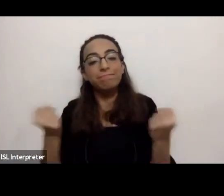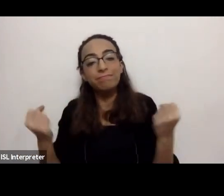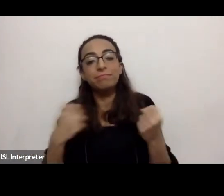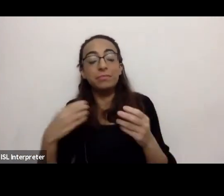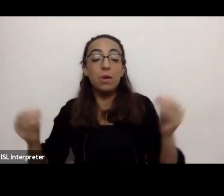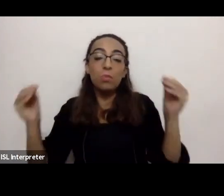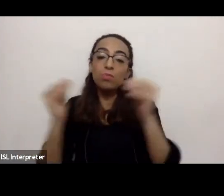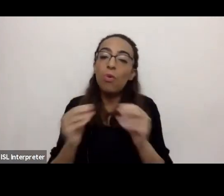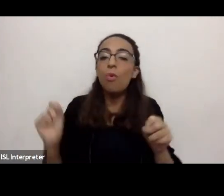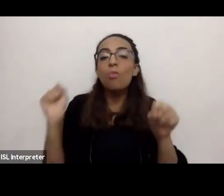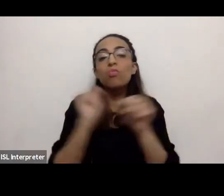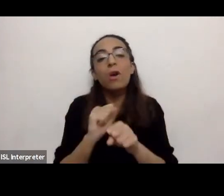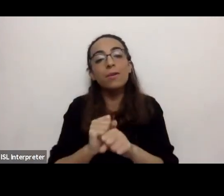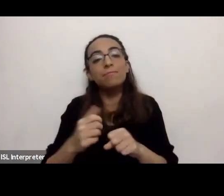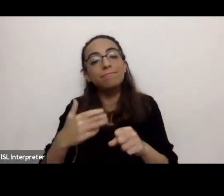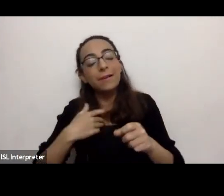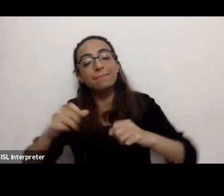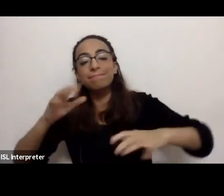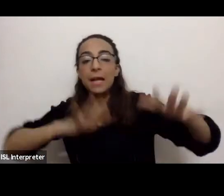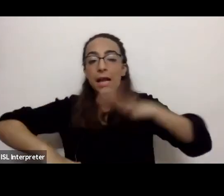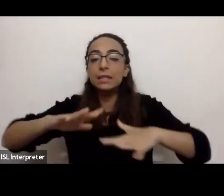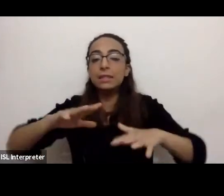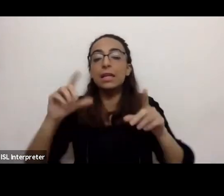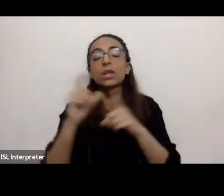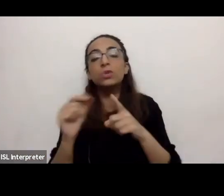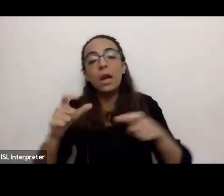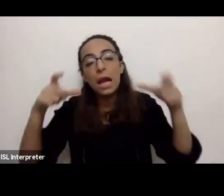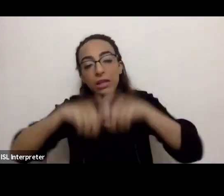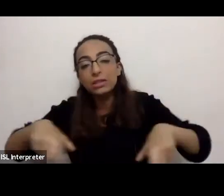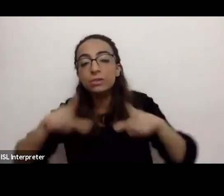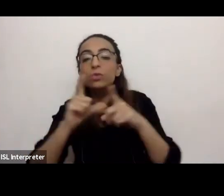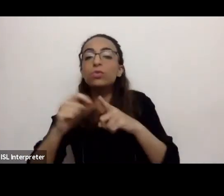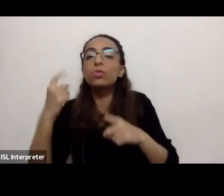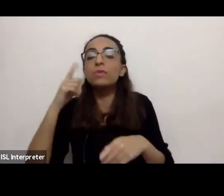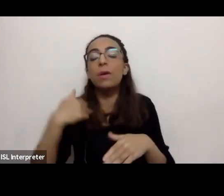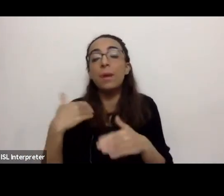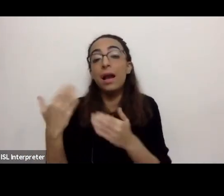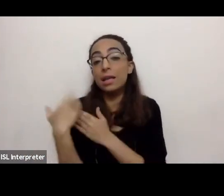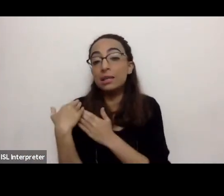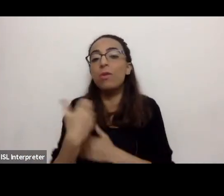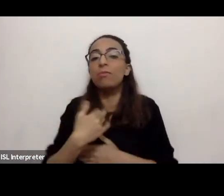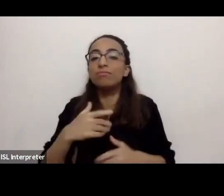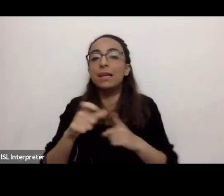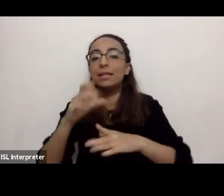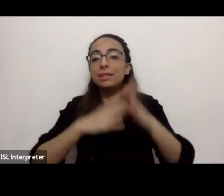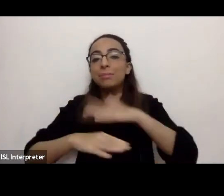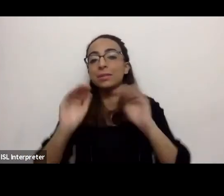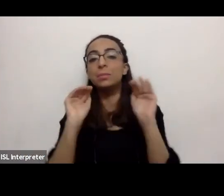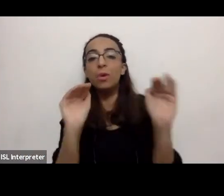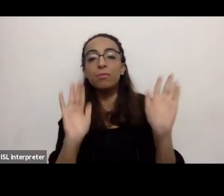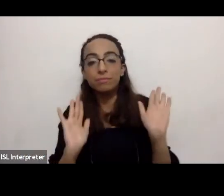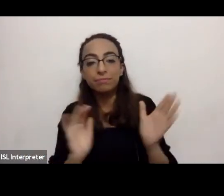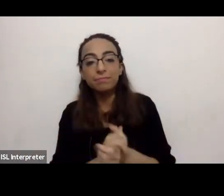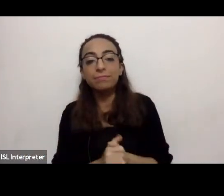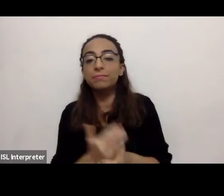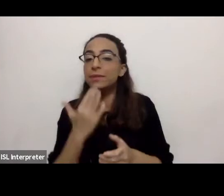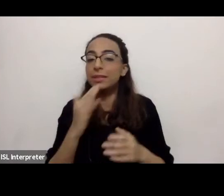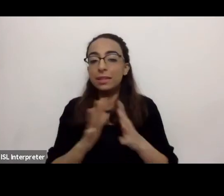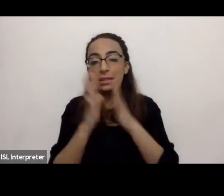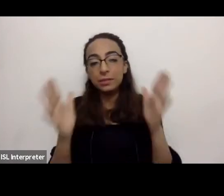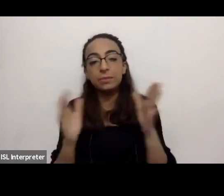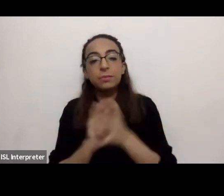act on what is our job, our responsibility towards people with disabilities. Thank you so much.